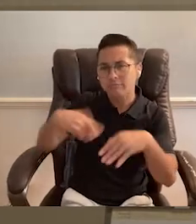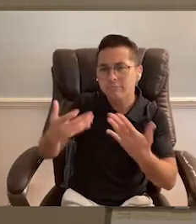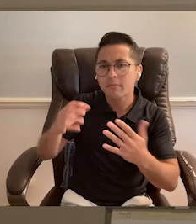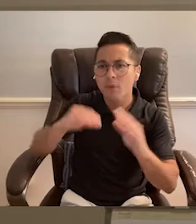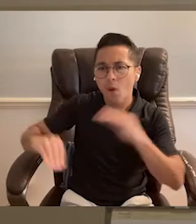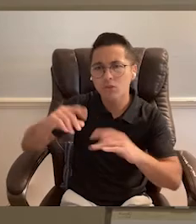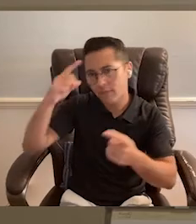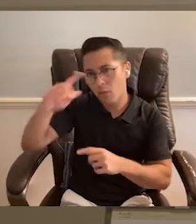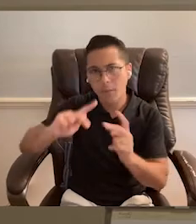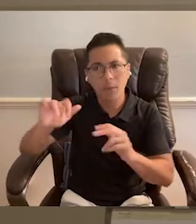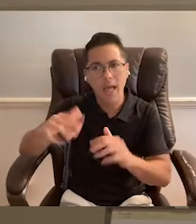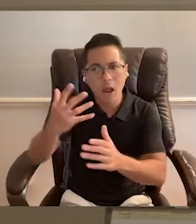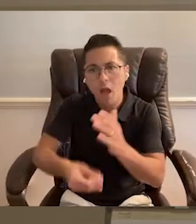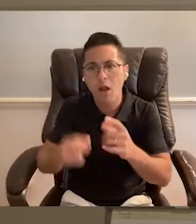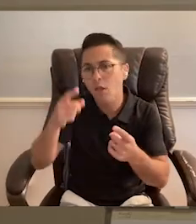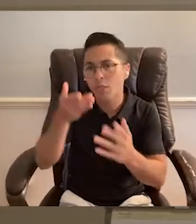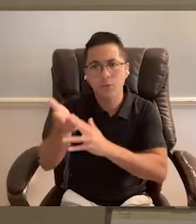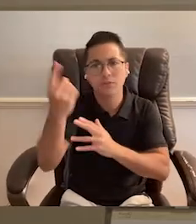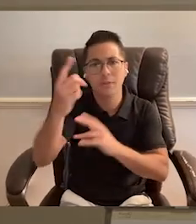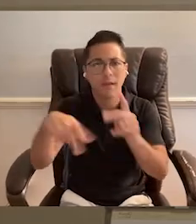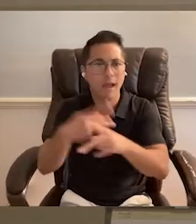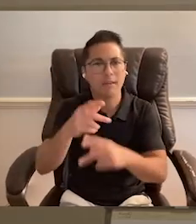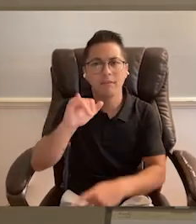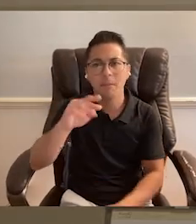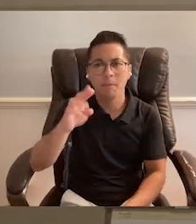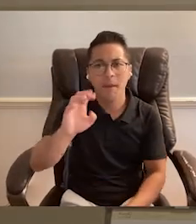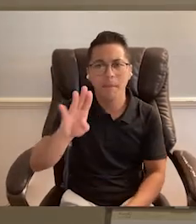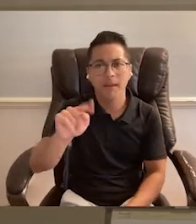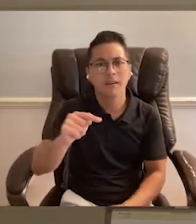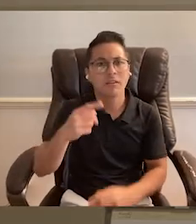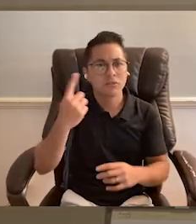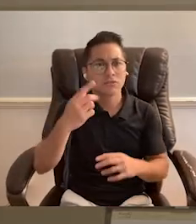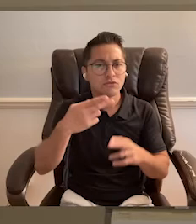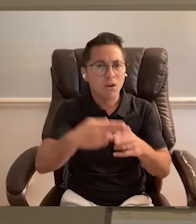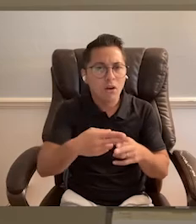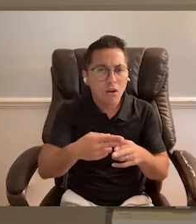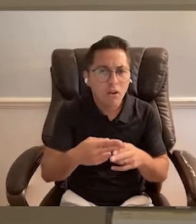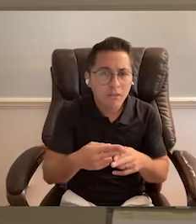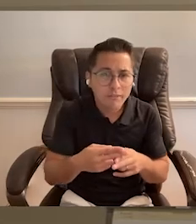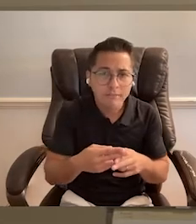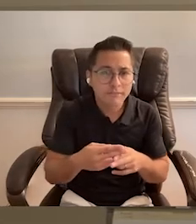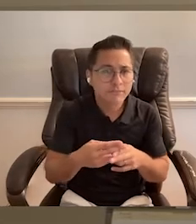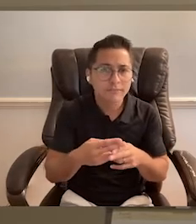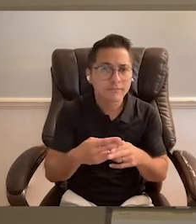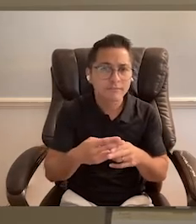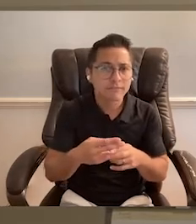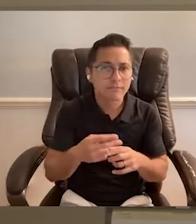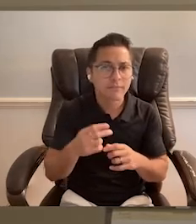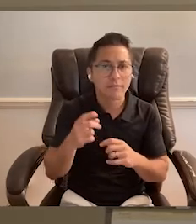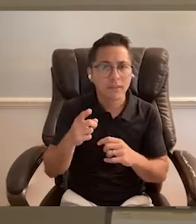feedback. Researchers working on similar or related projects are welcome to contact CART and explore ways to collaborate with